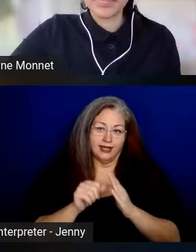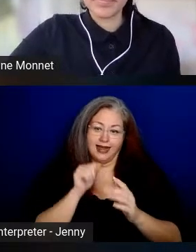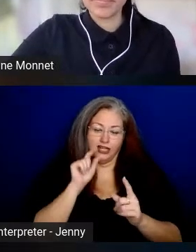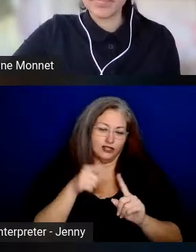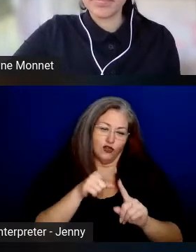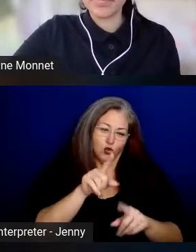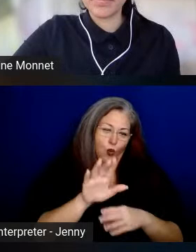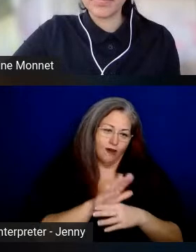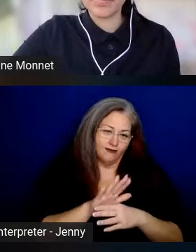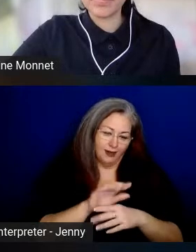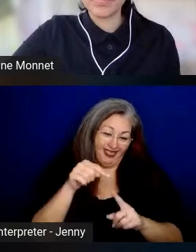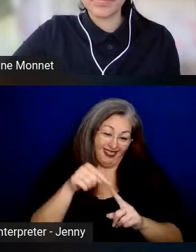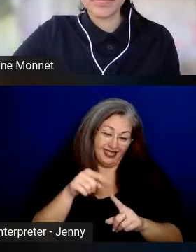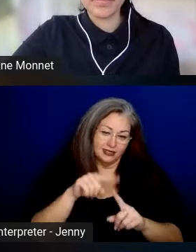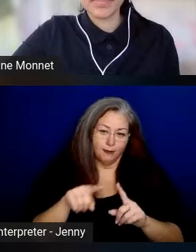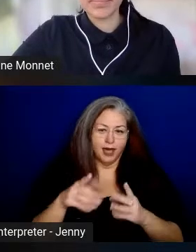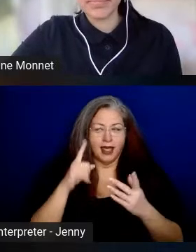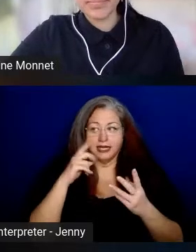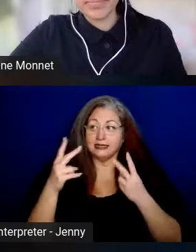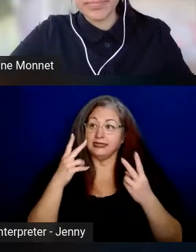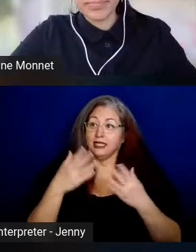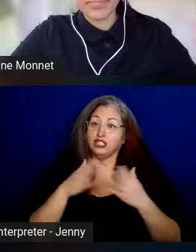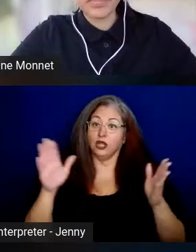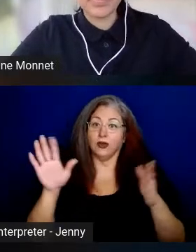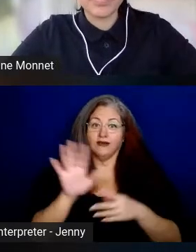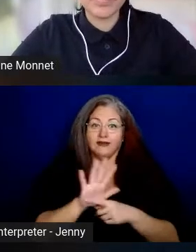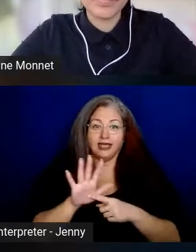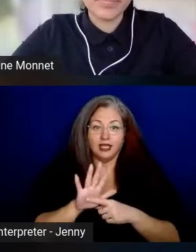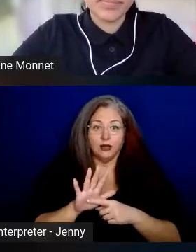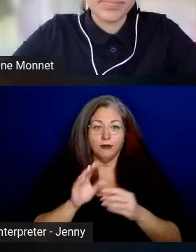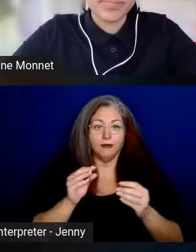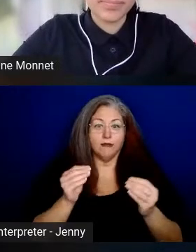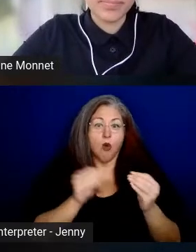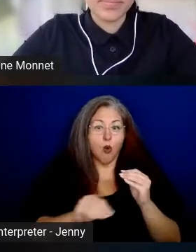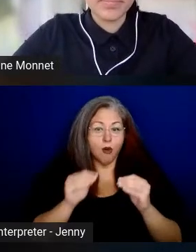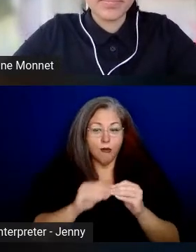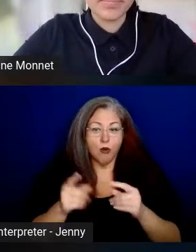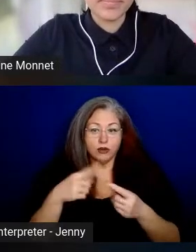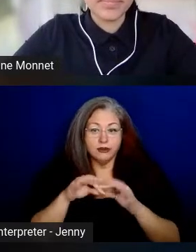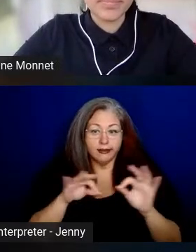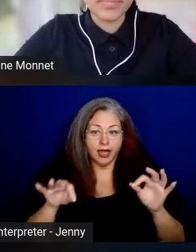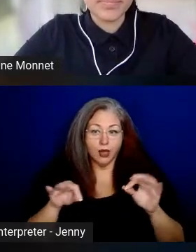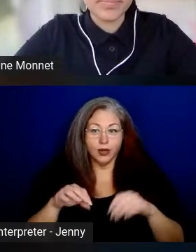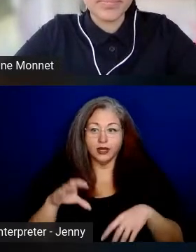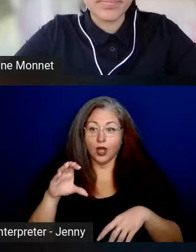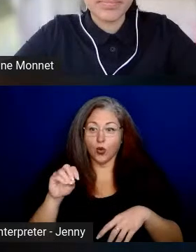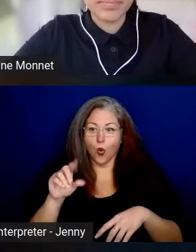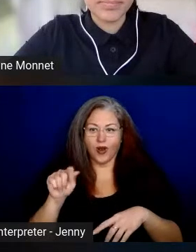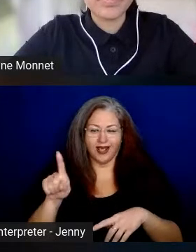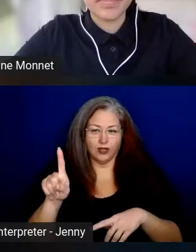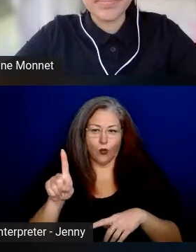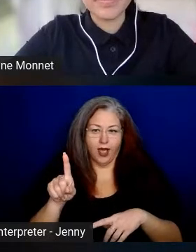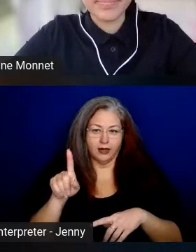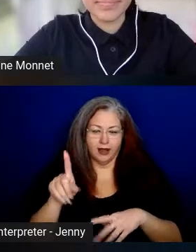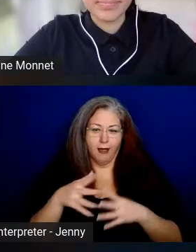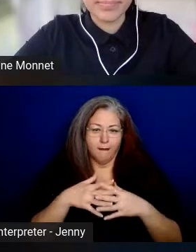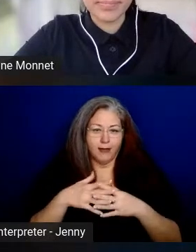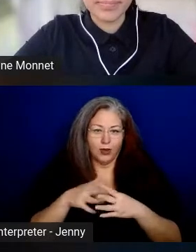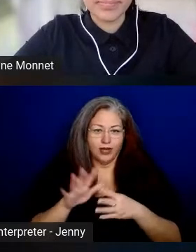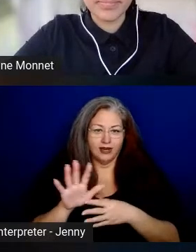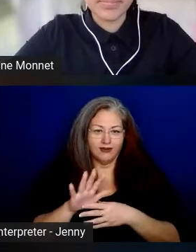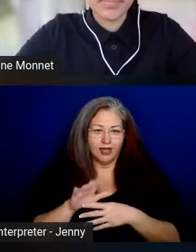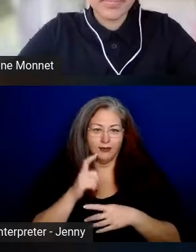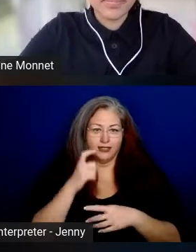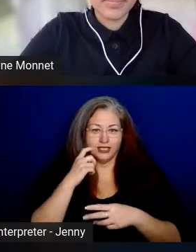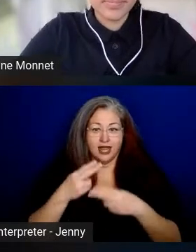but like in general, now we're seeing films that are now in sign language. Coda is an example, an American film that got